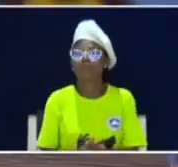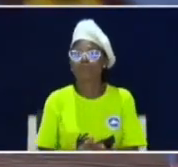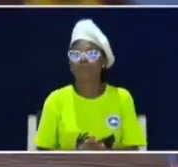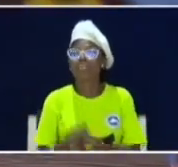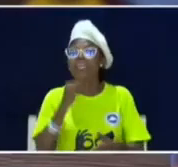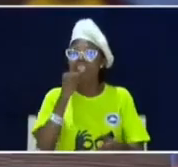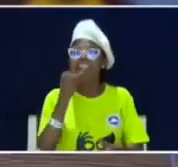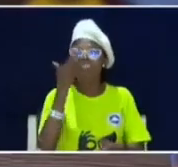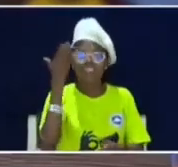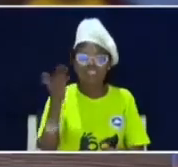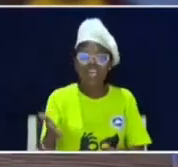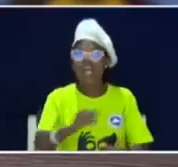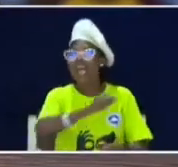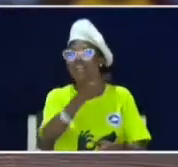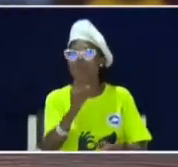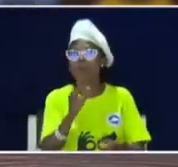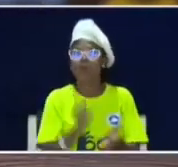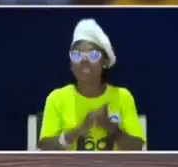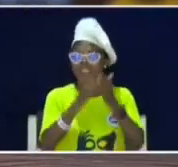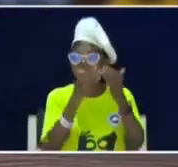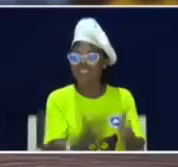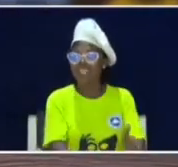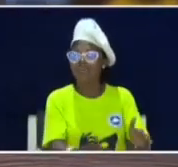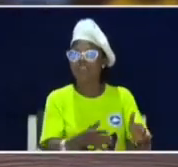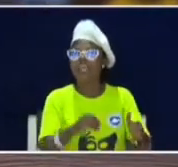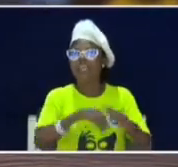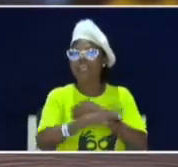Is there anyone left in the house of Saul, says the scribe?